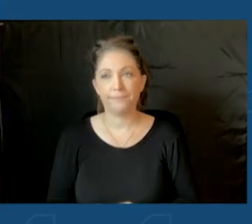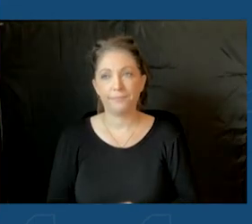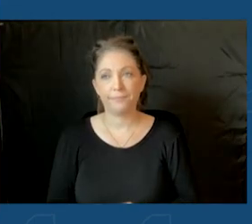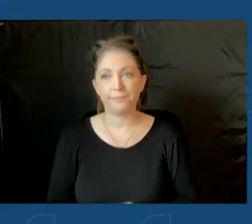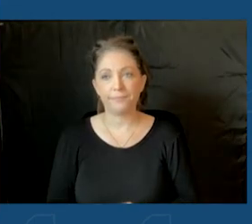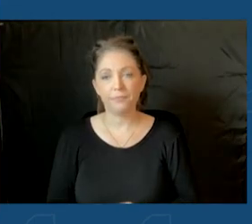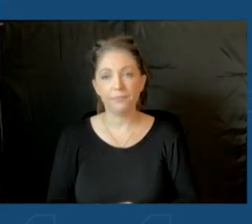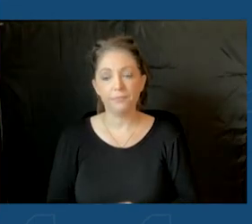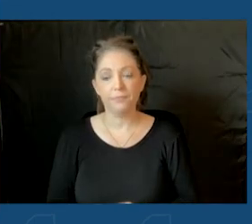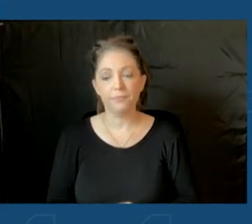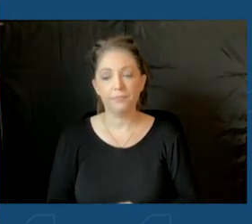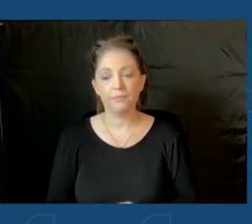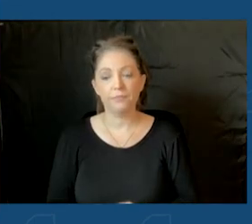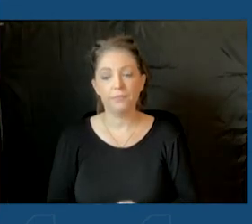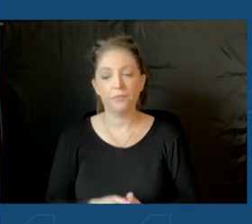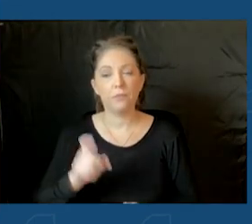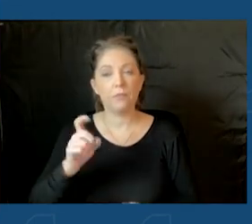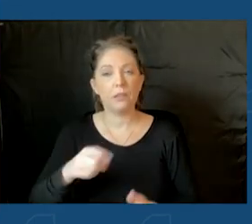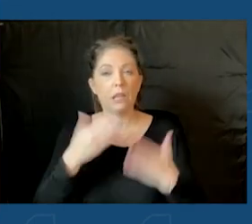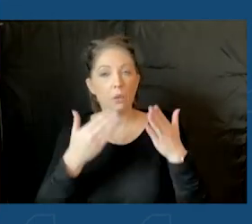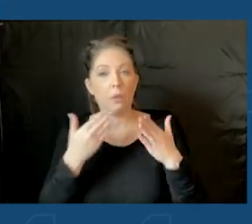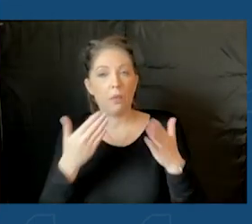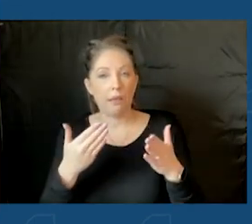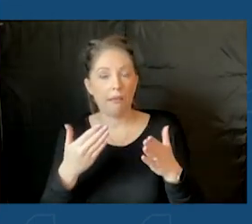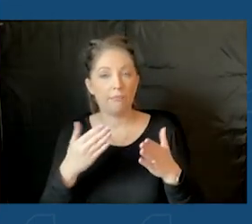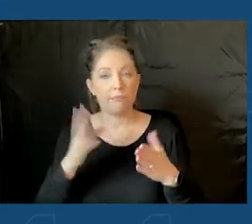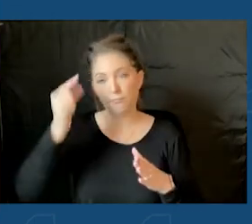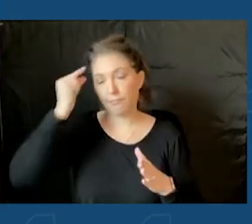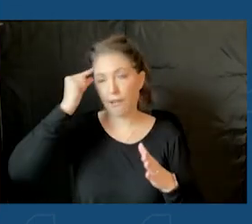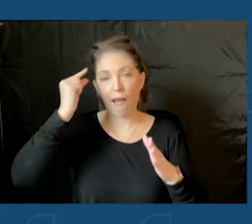And I also got to thank all of my colleagues in government.